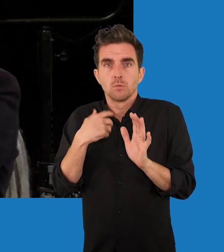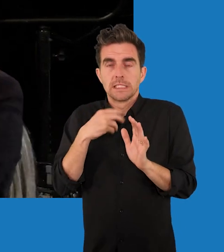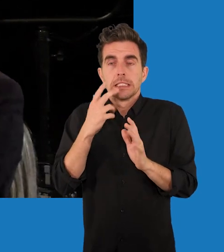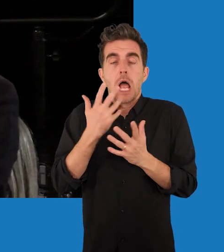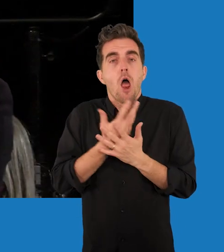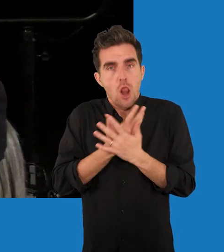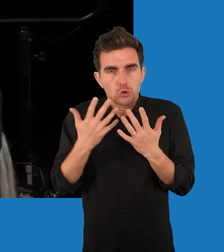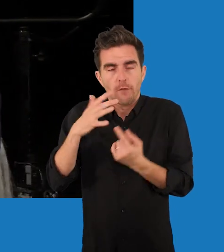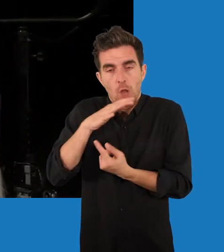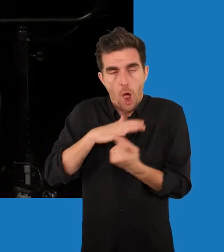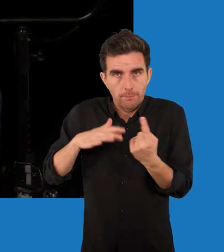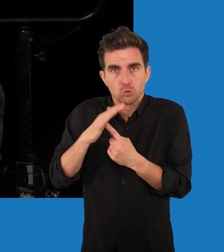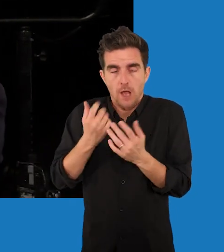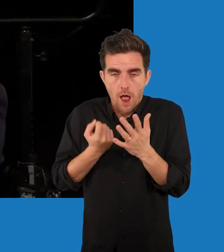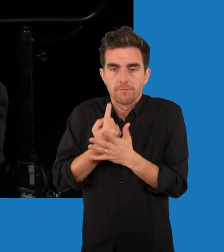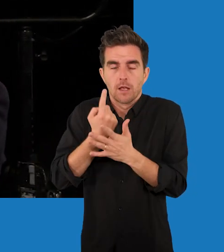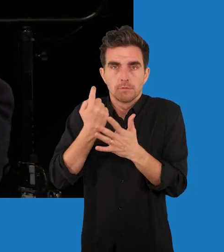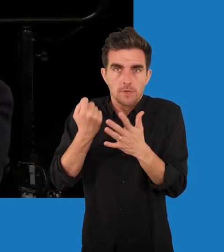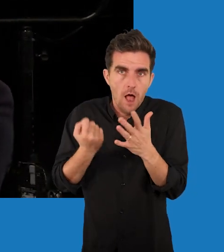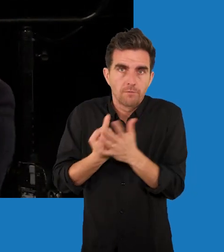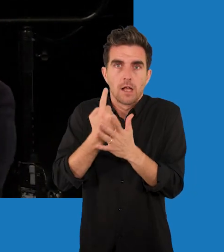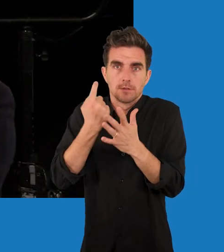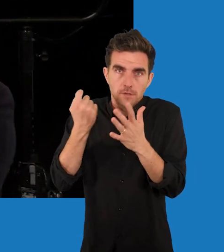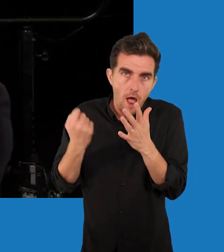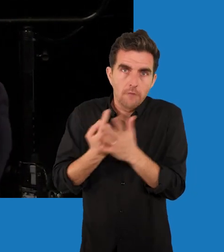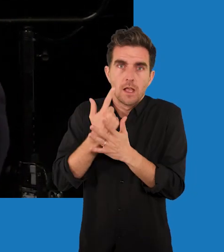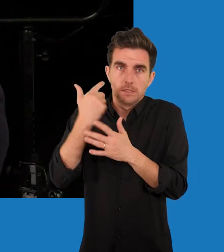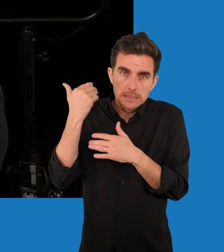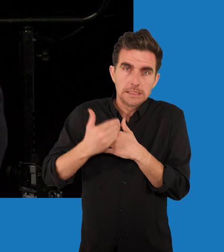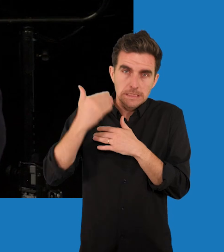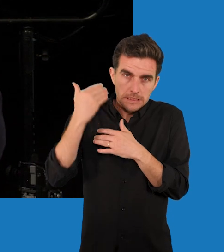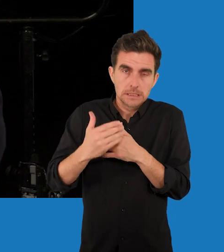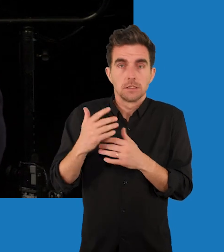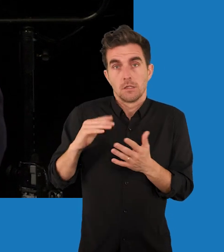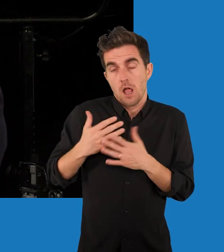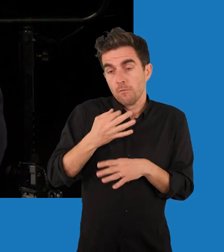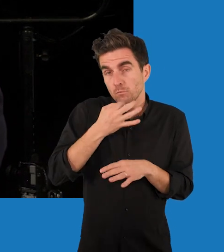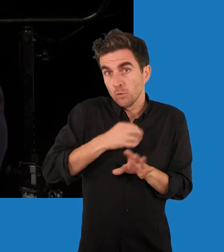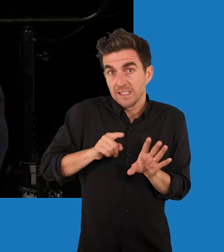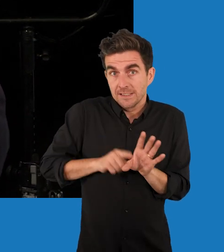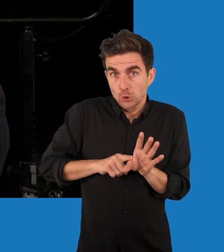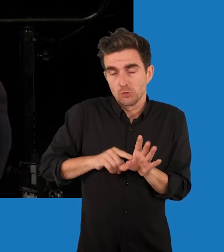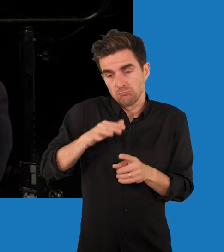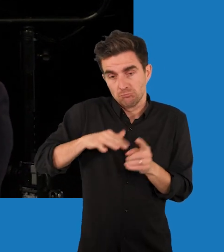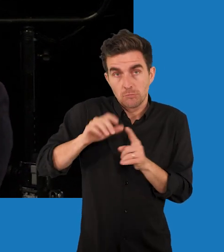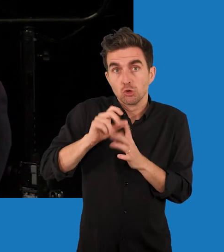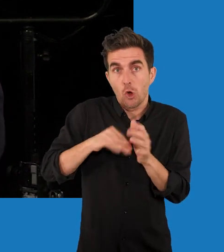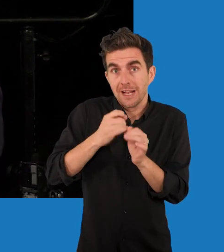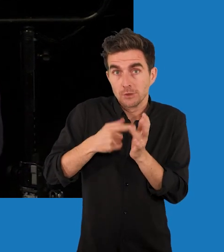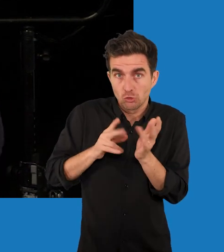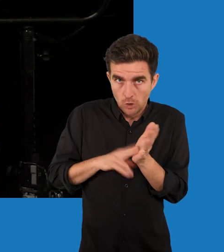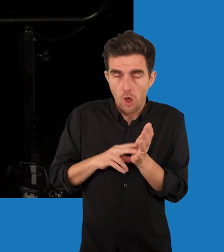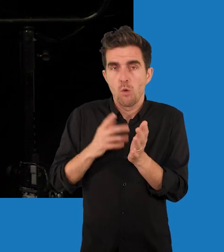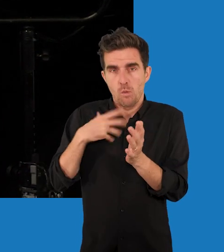we knew before. We're finding, so we've been doing a lot of community events on the Doddington over the last couple of years